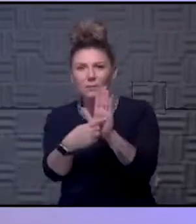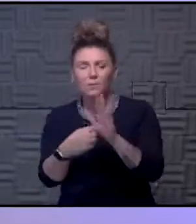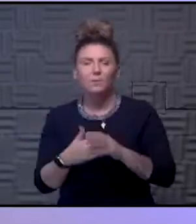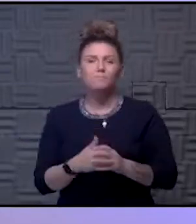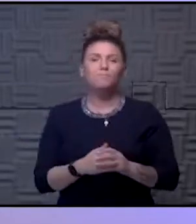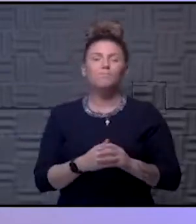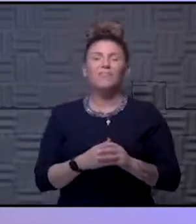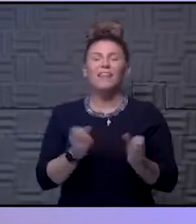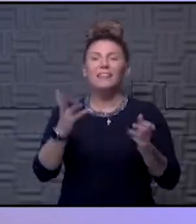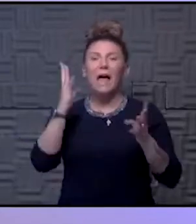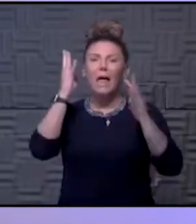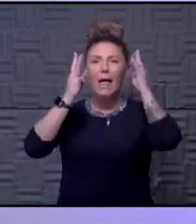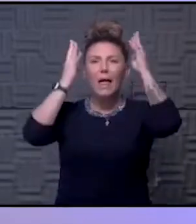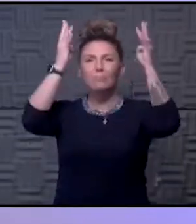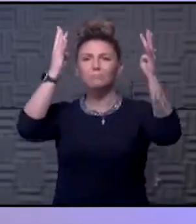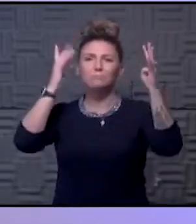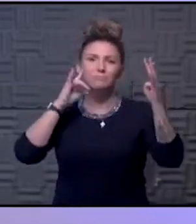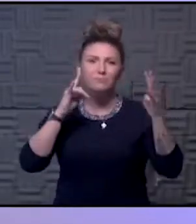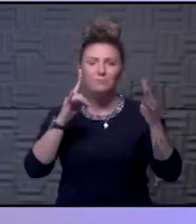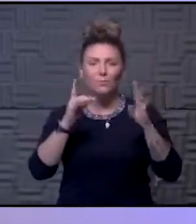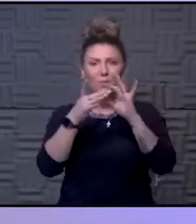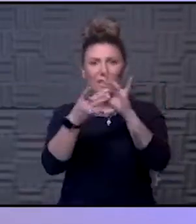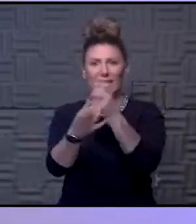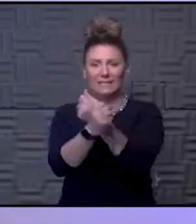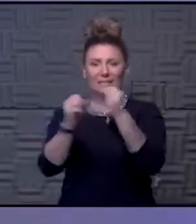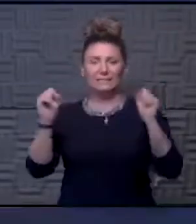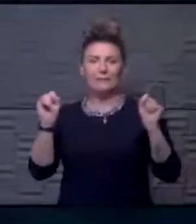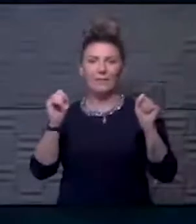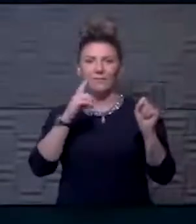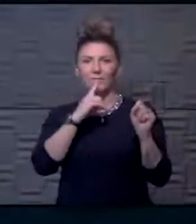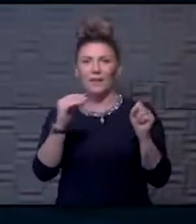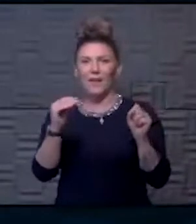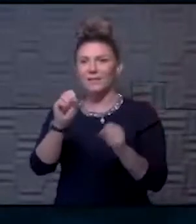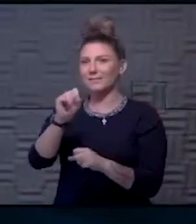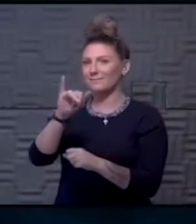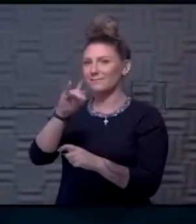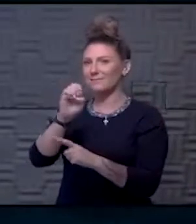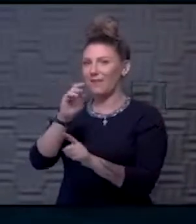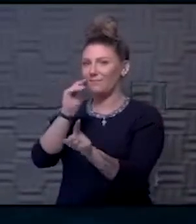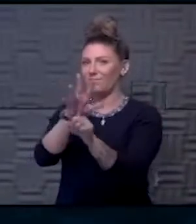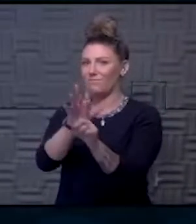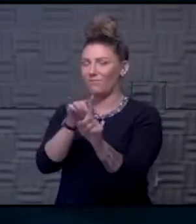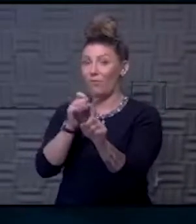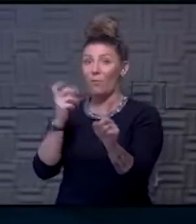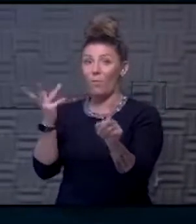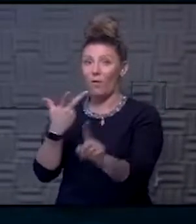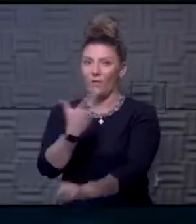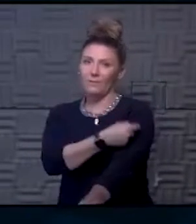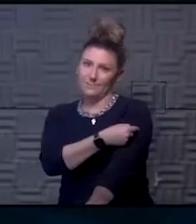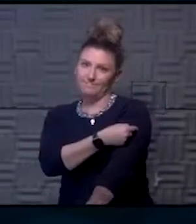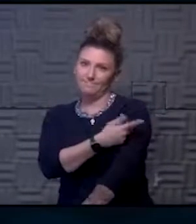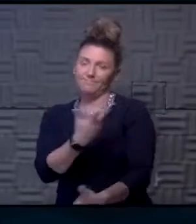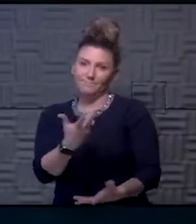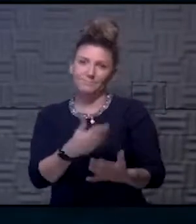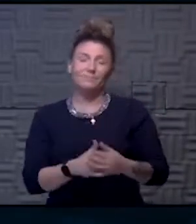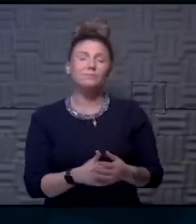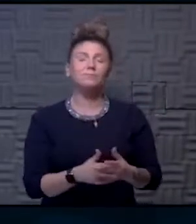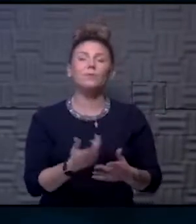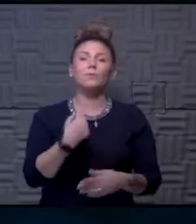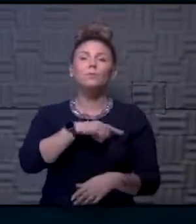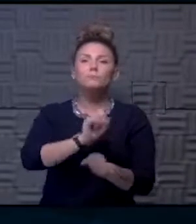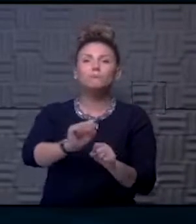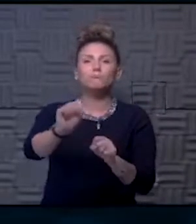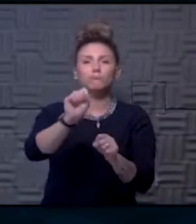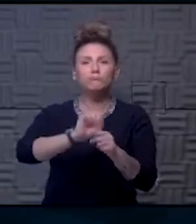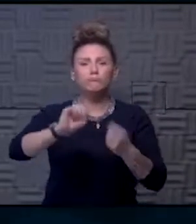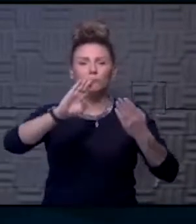myths about the safety or side effects of the vaccine. And we've been working hard with